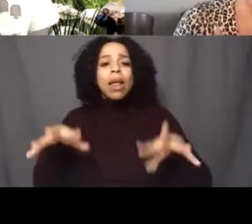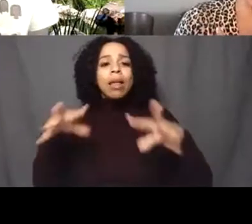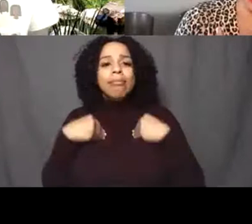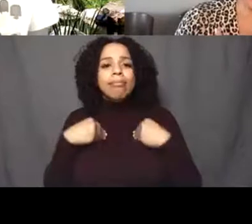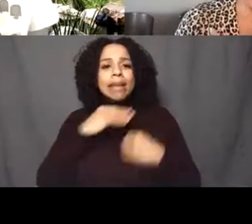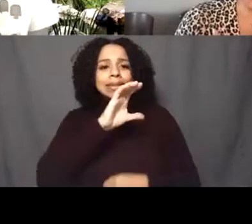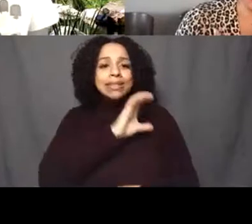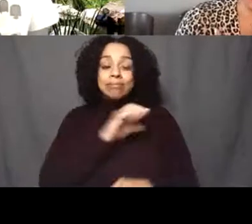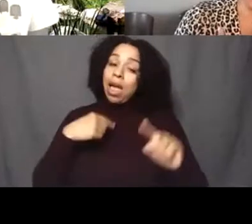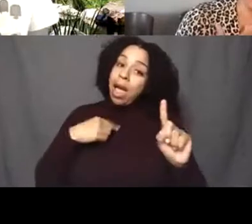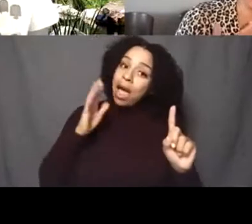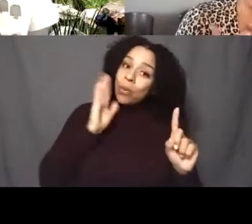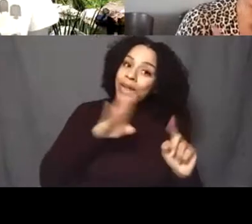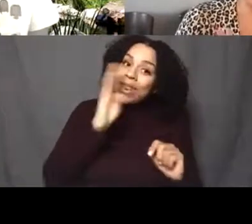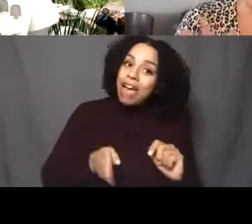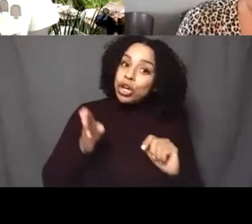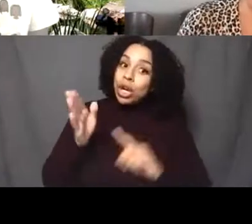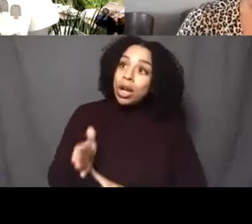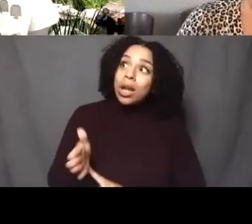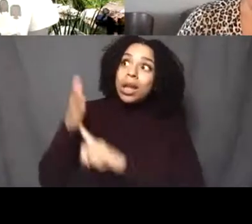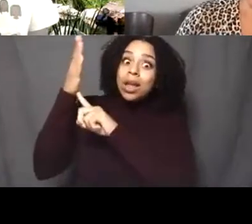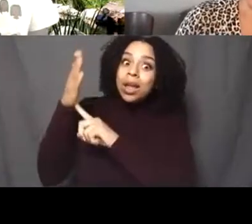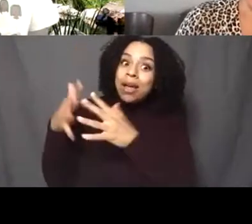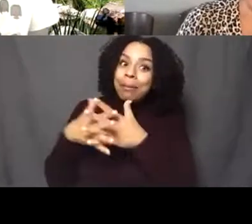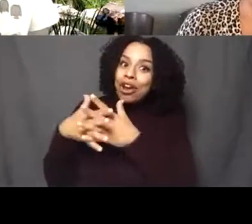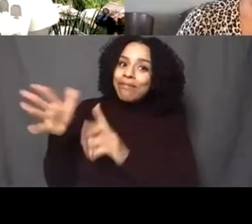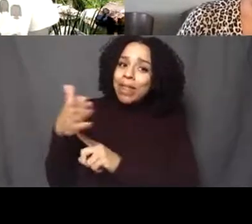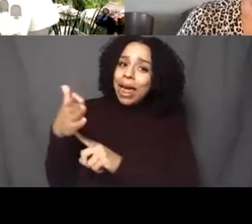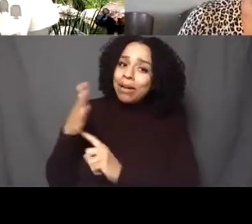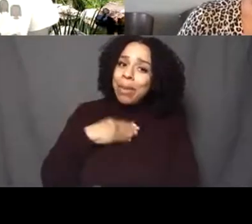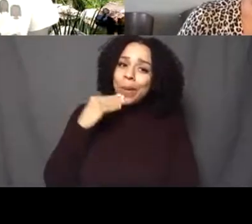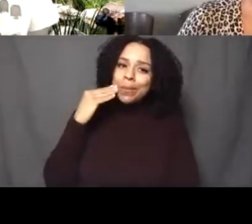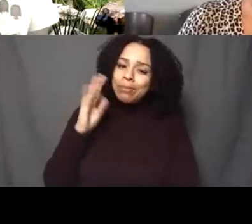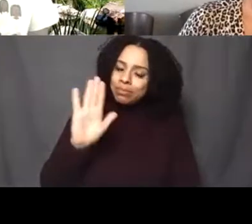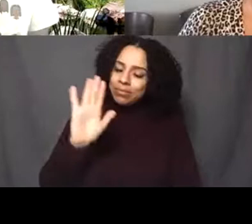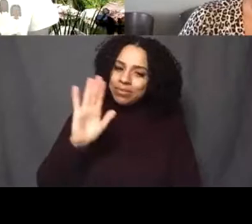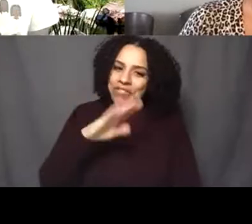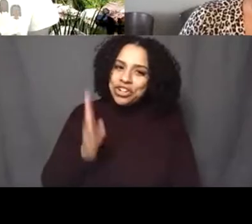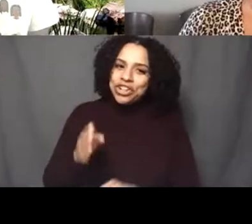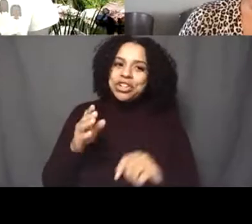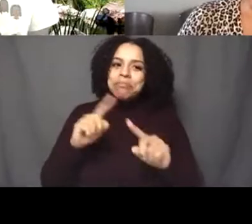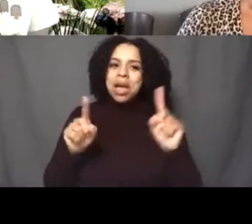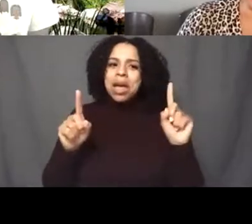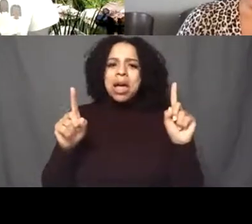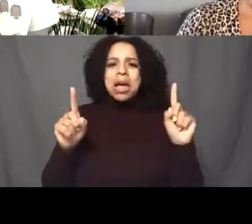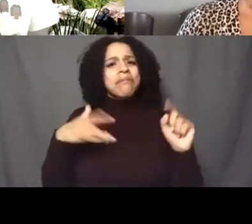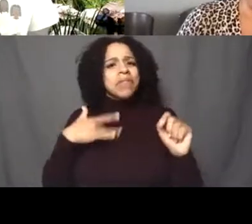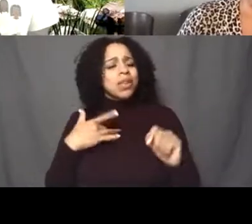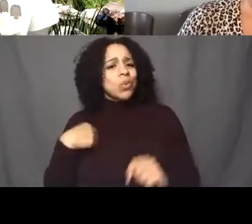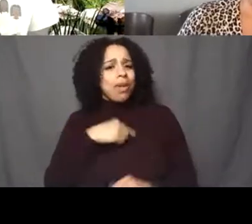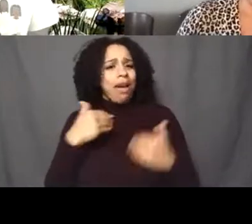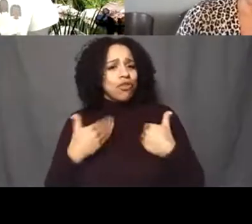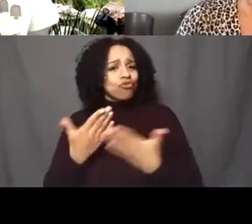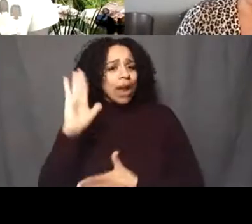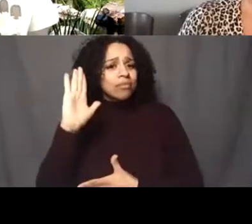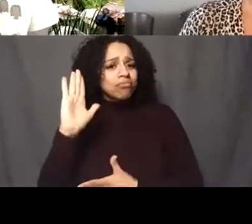an American flag outside my home. I'm not going that far, but I certainly believe we have the right to do it, and I understand why